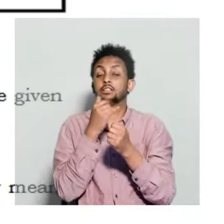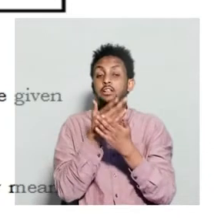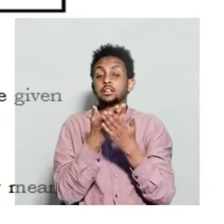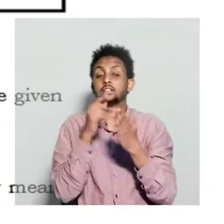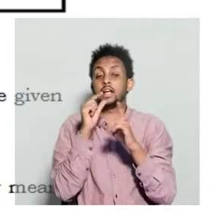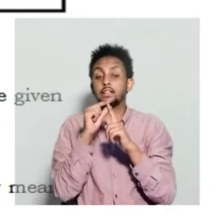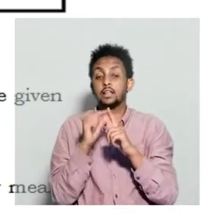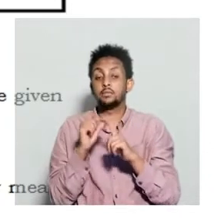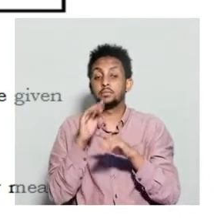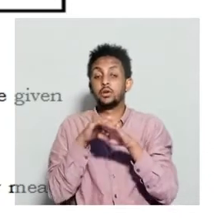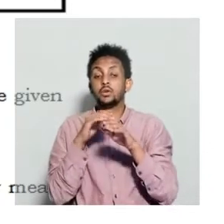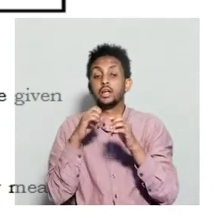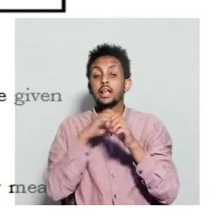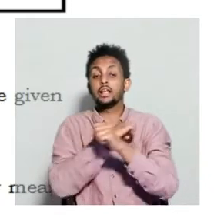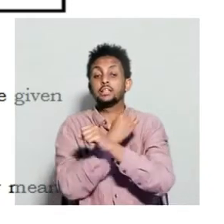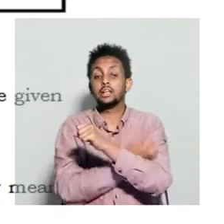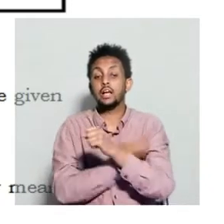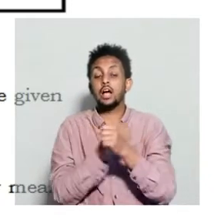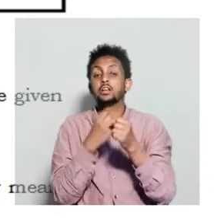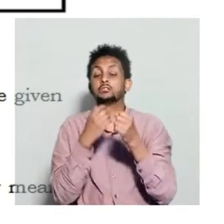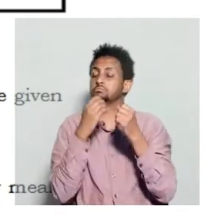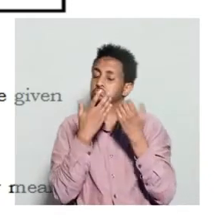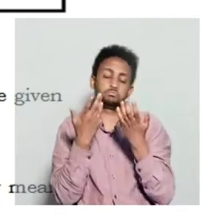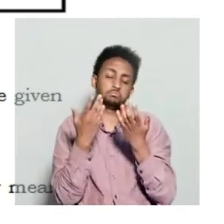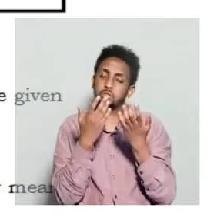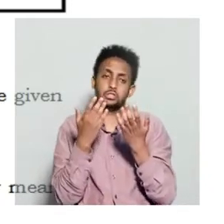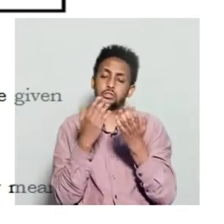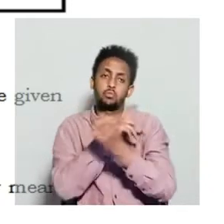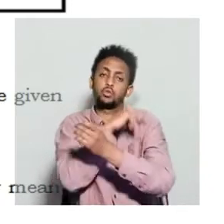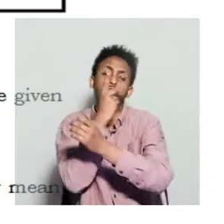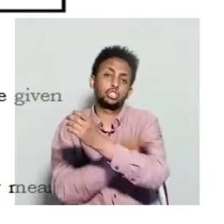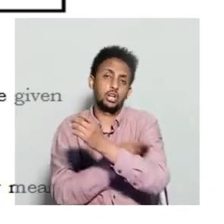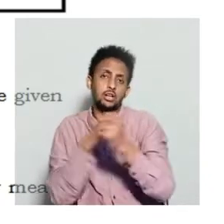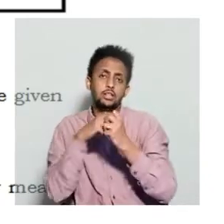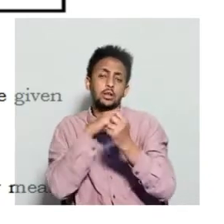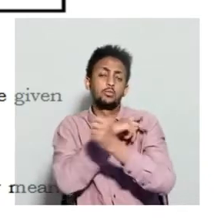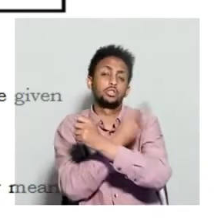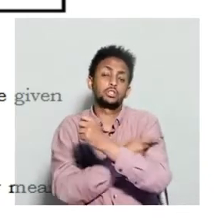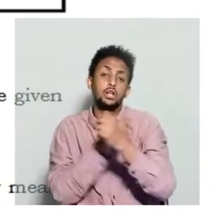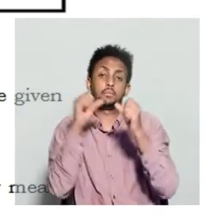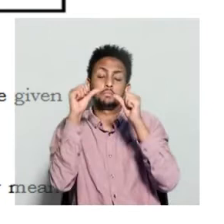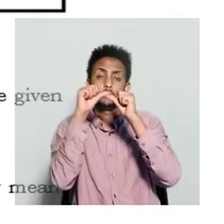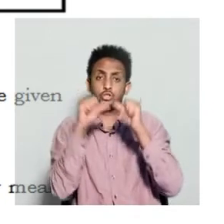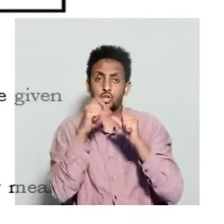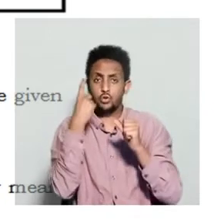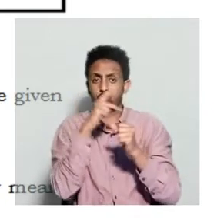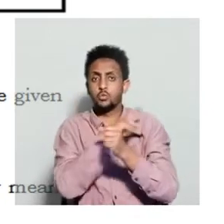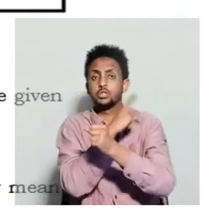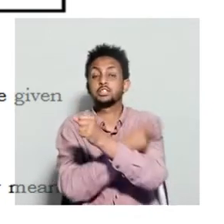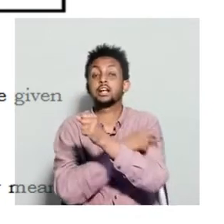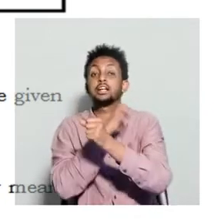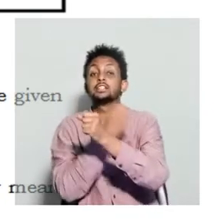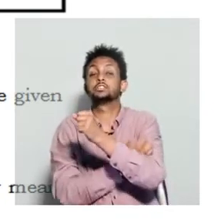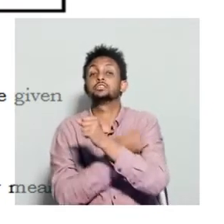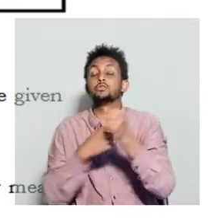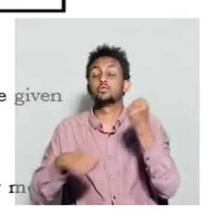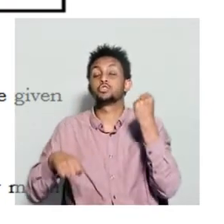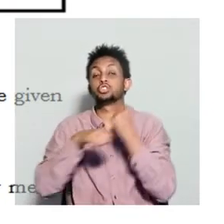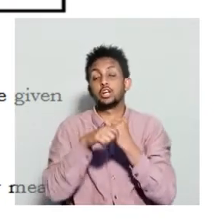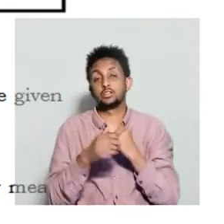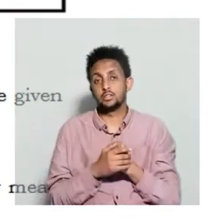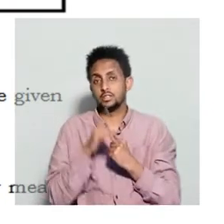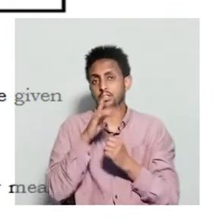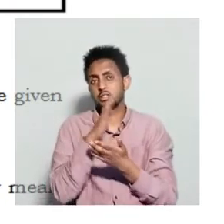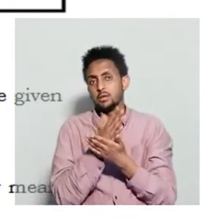is a term known to be electrical potential or just potential. Electrical potential is a measure of potential energy per charge. It